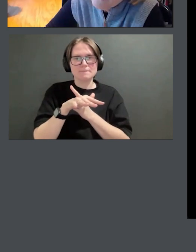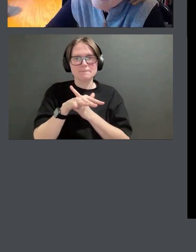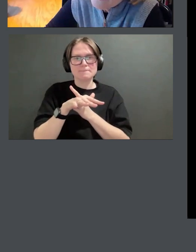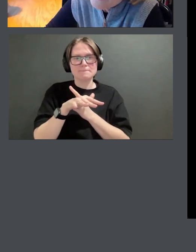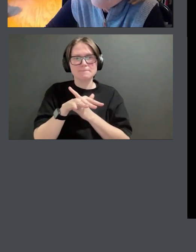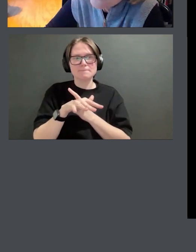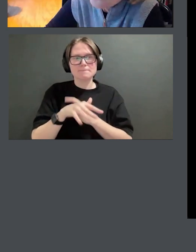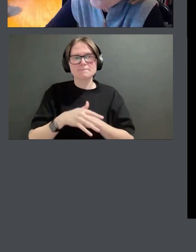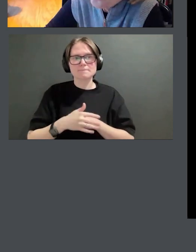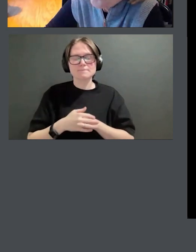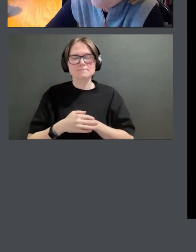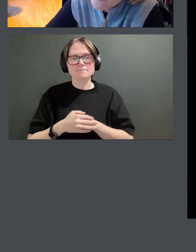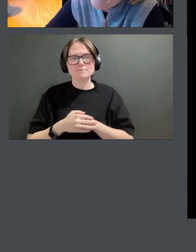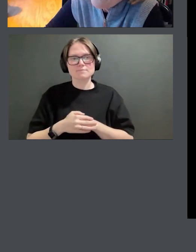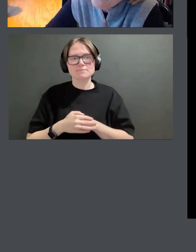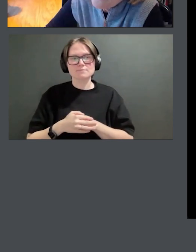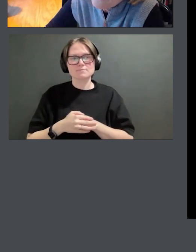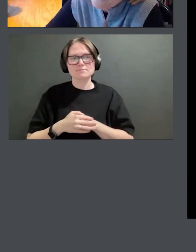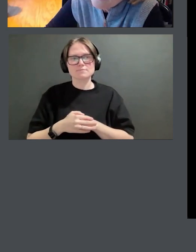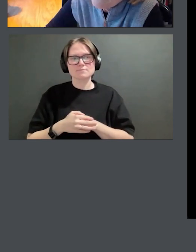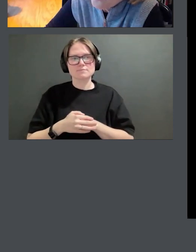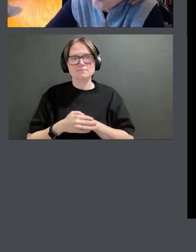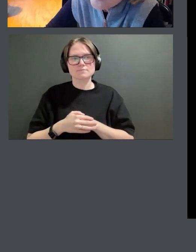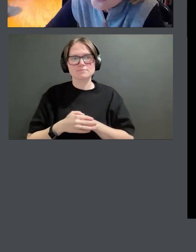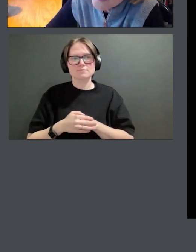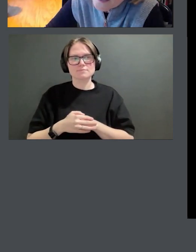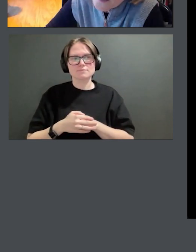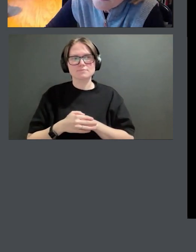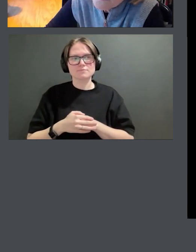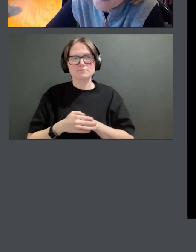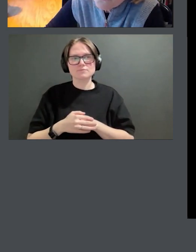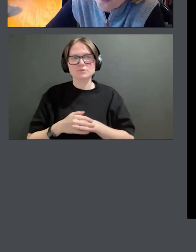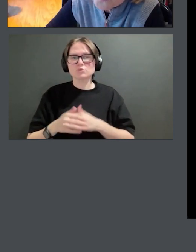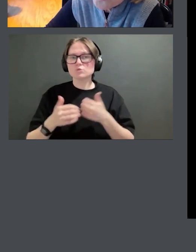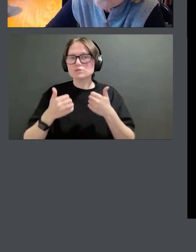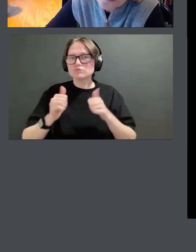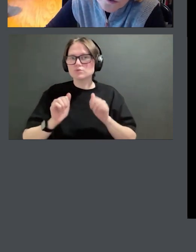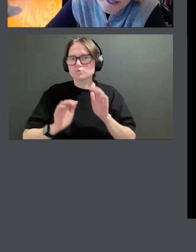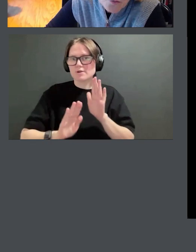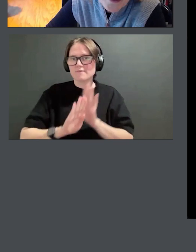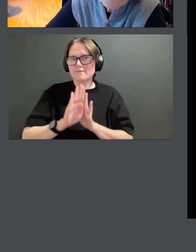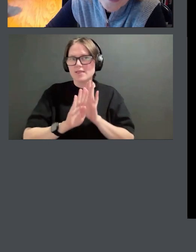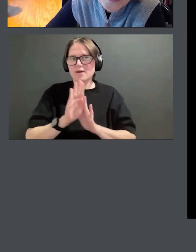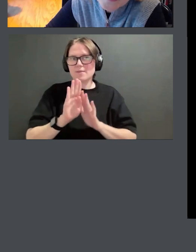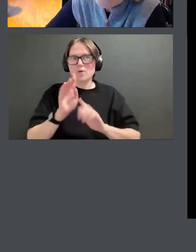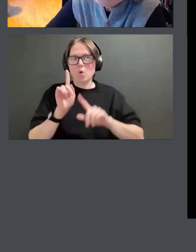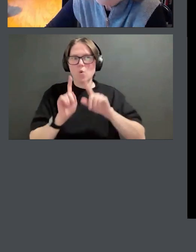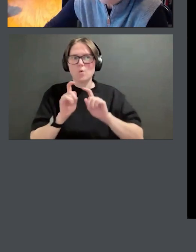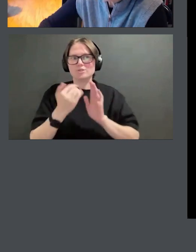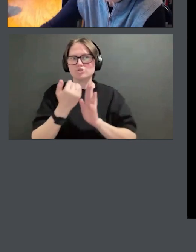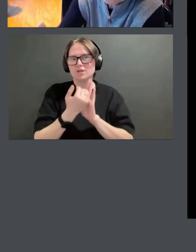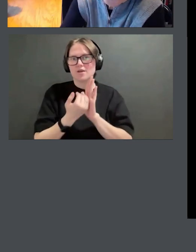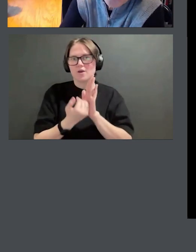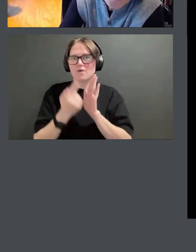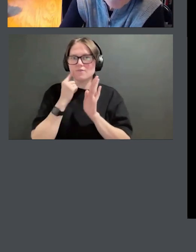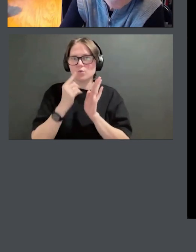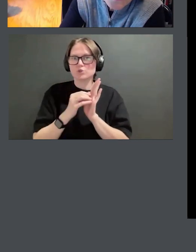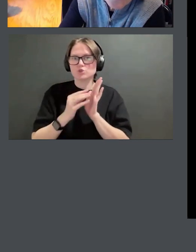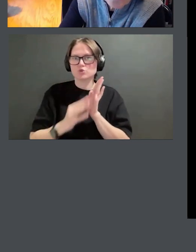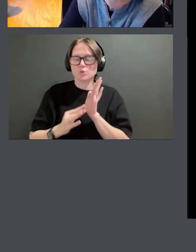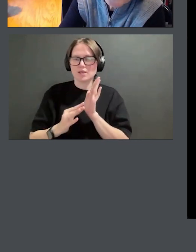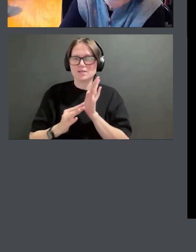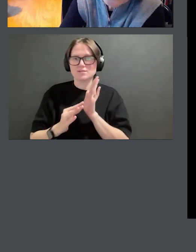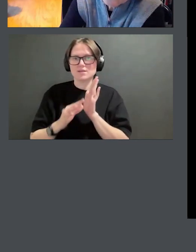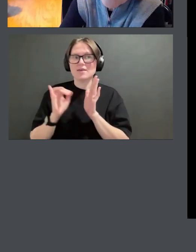we attempted to develop a questionnaire for students, and we based it on a questionnaire that